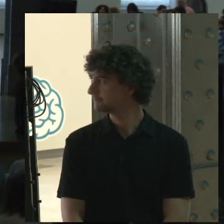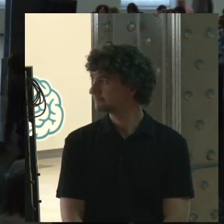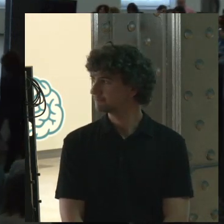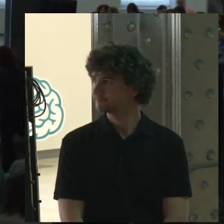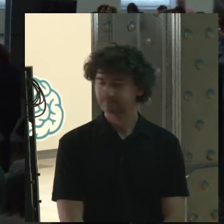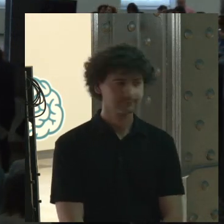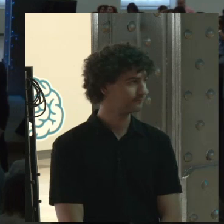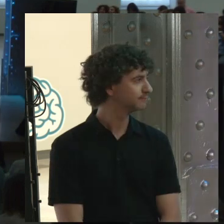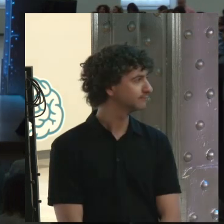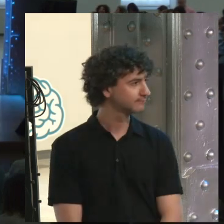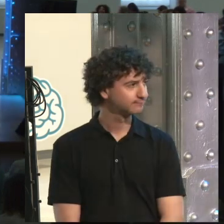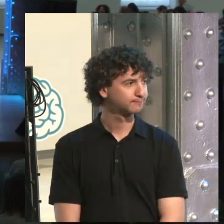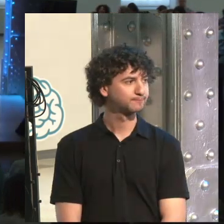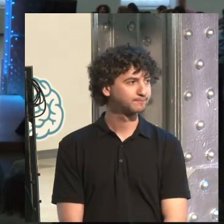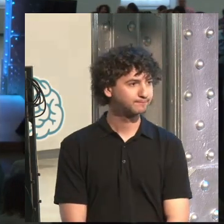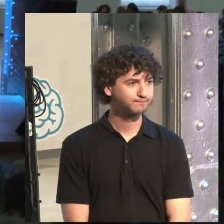good.